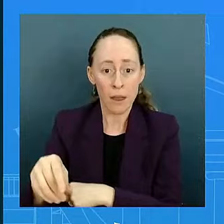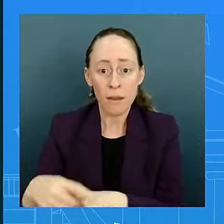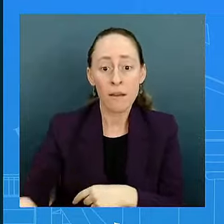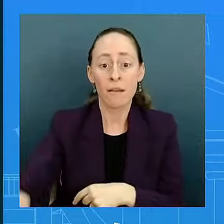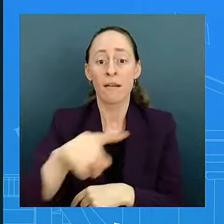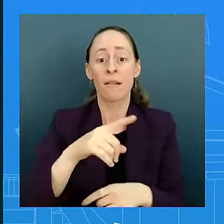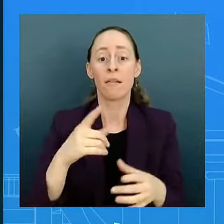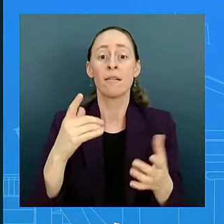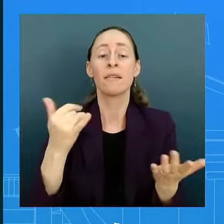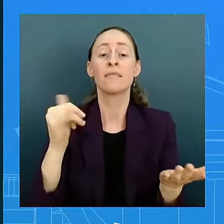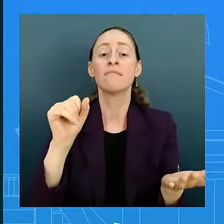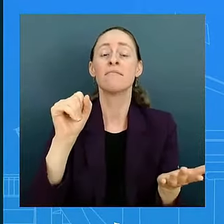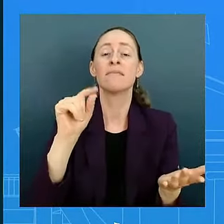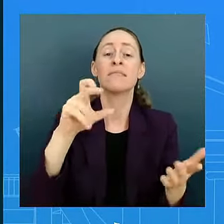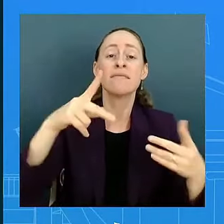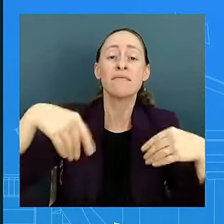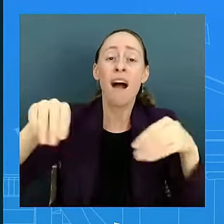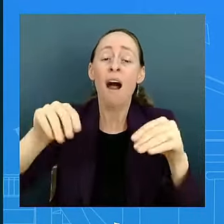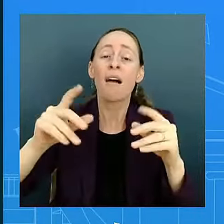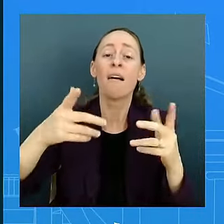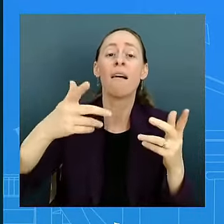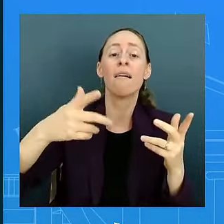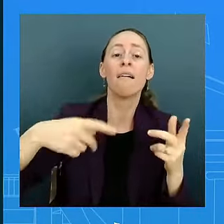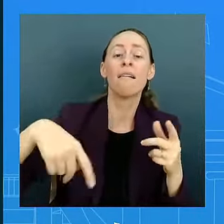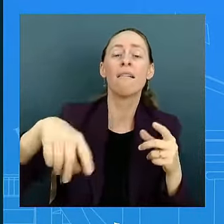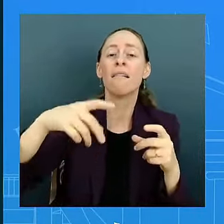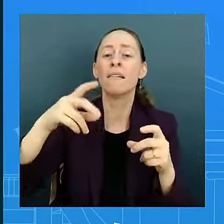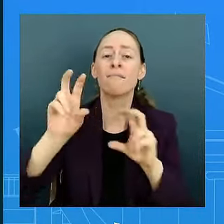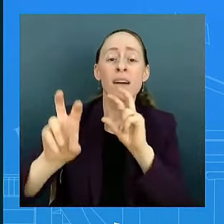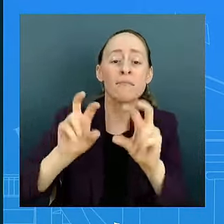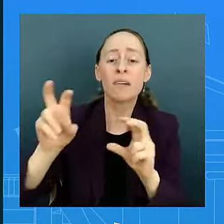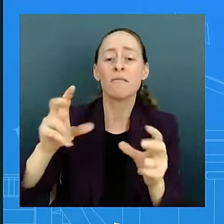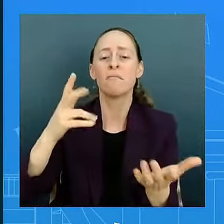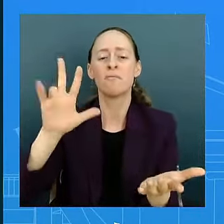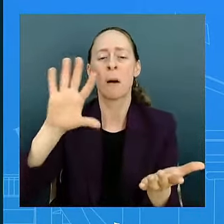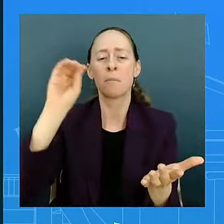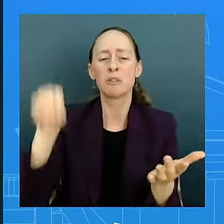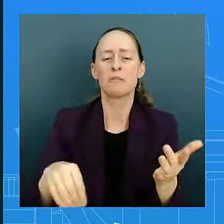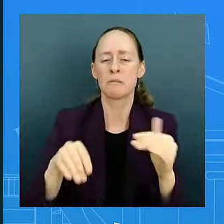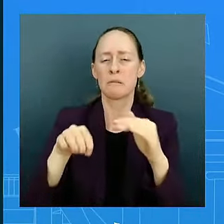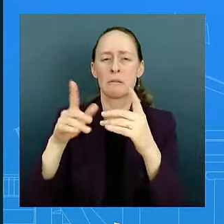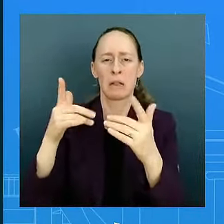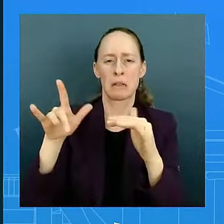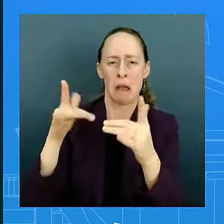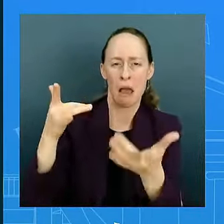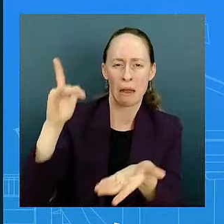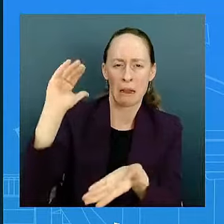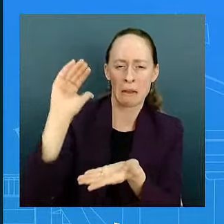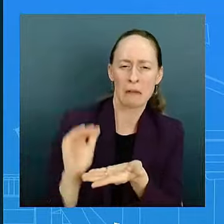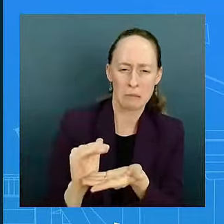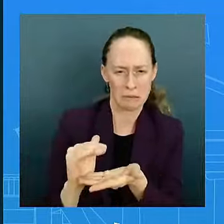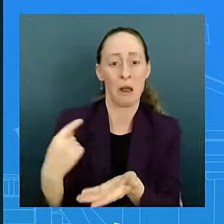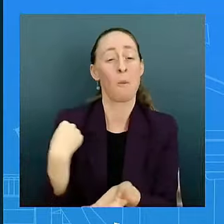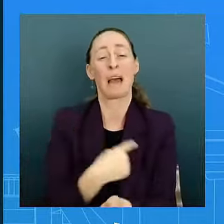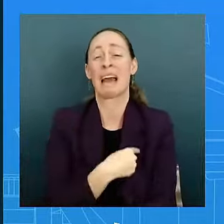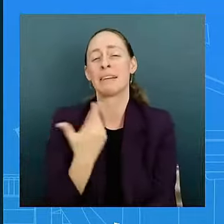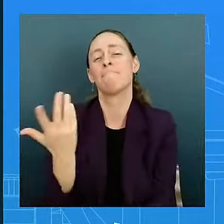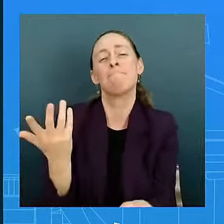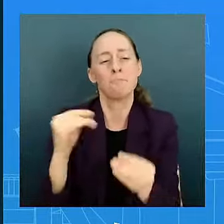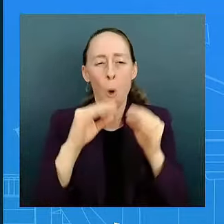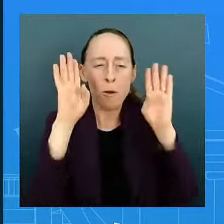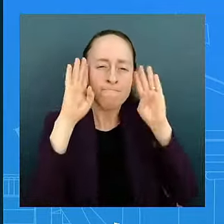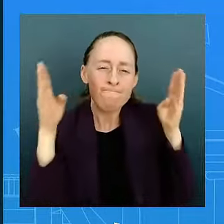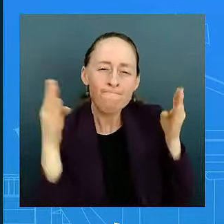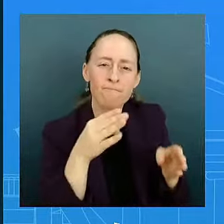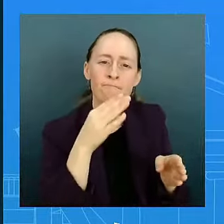Is up more than 35% under this administration. And so what we're gonna focus on, we're gonna focus on the middle class, we're gonna focus on working families, we're gonna focus on continuing